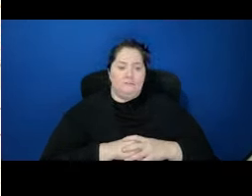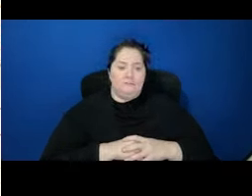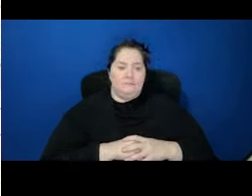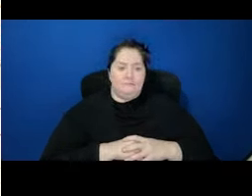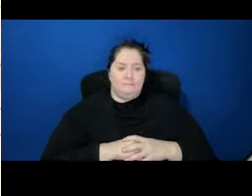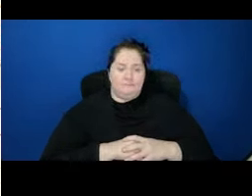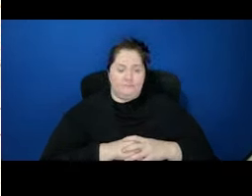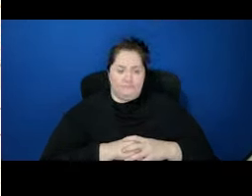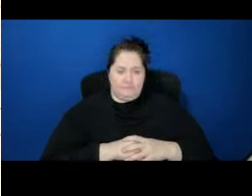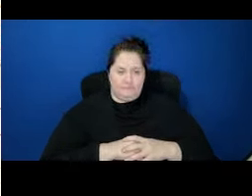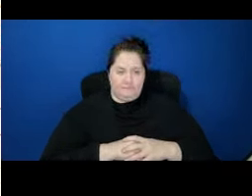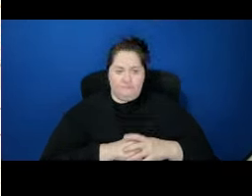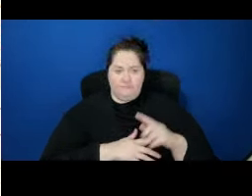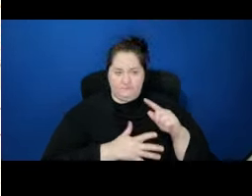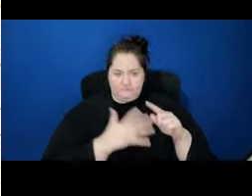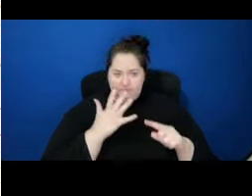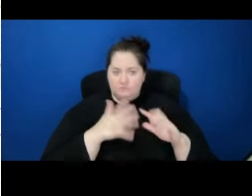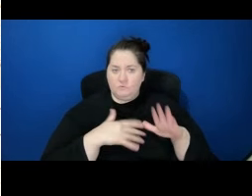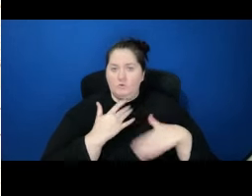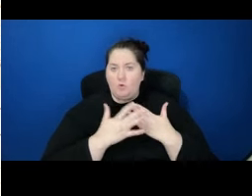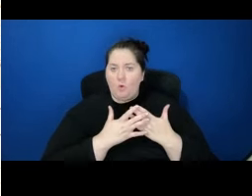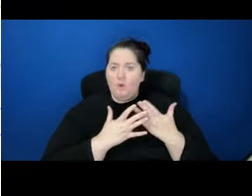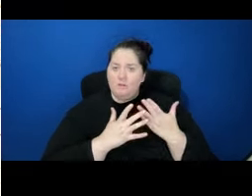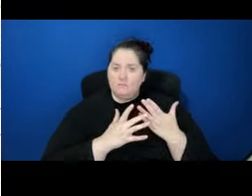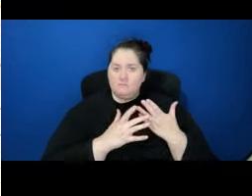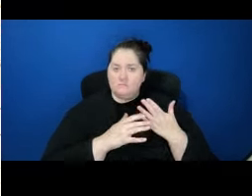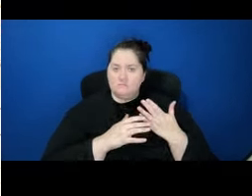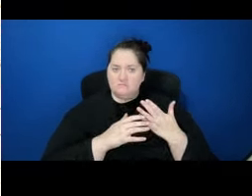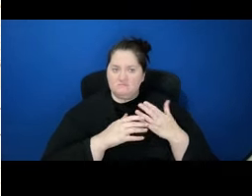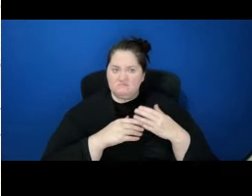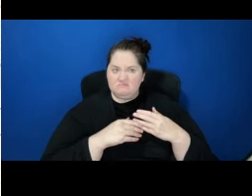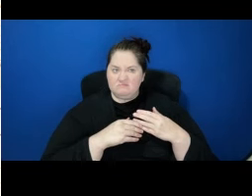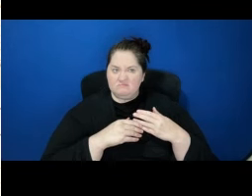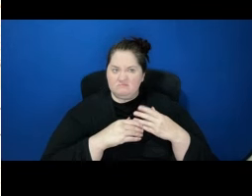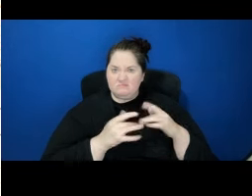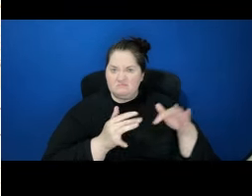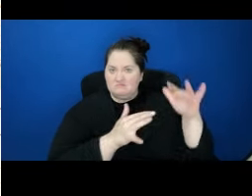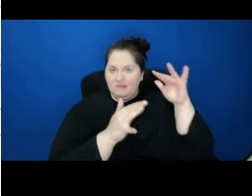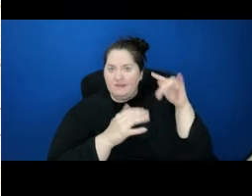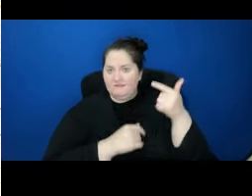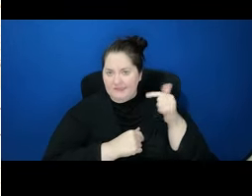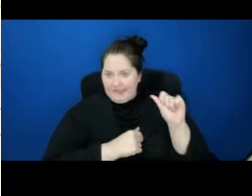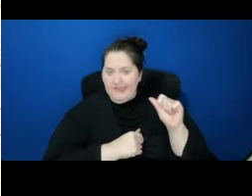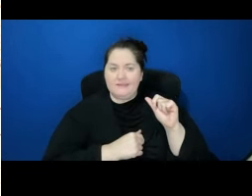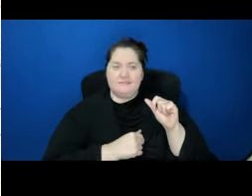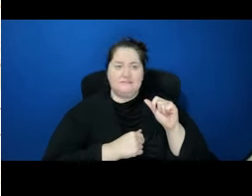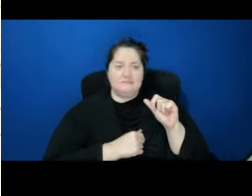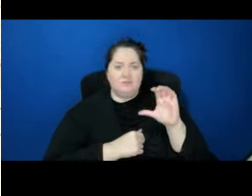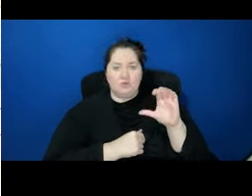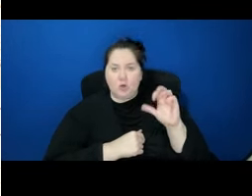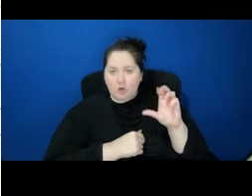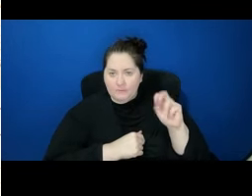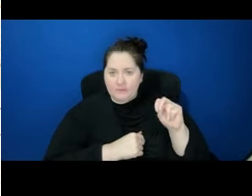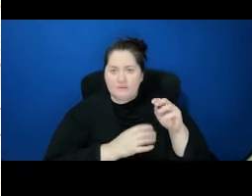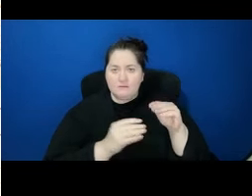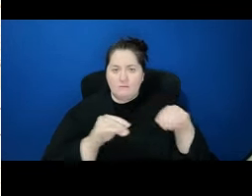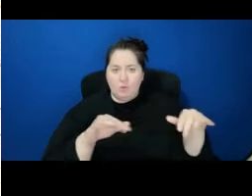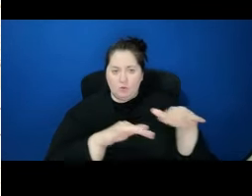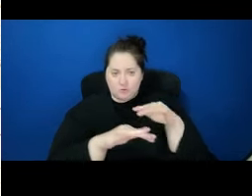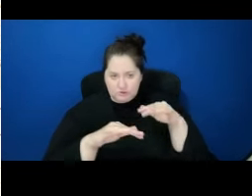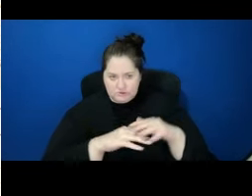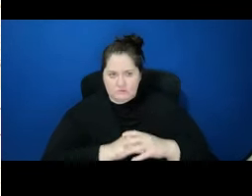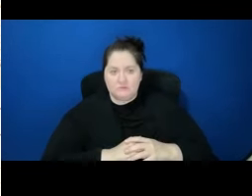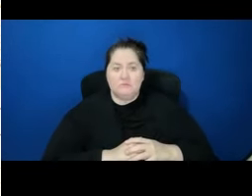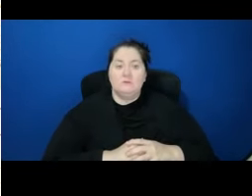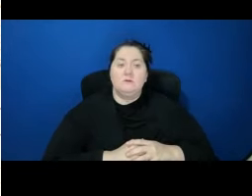solid waste that all emit greenhouse gas carbon pollution gases.